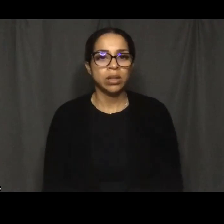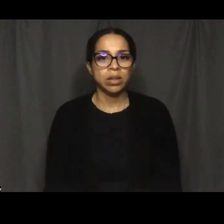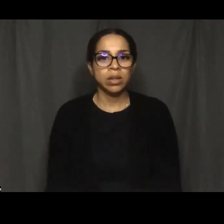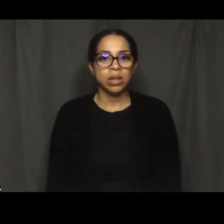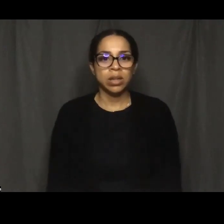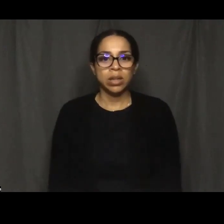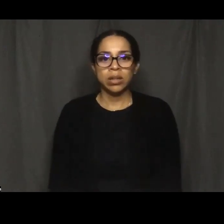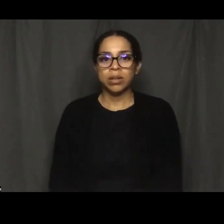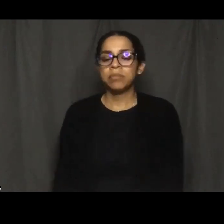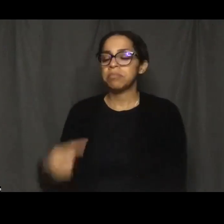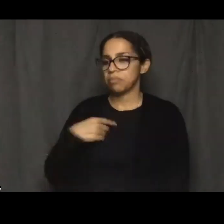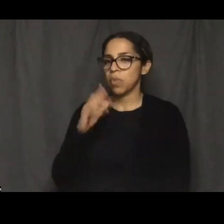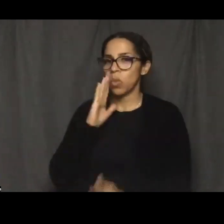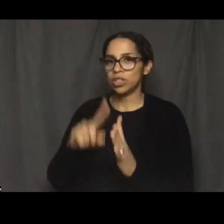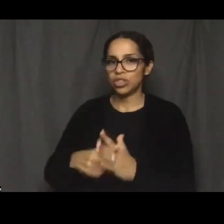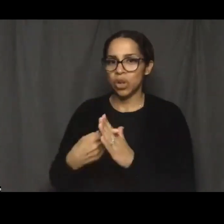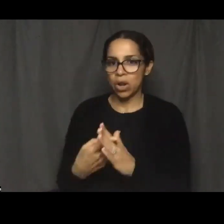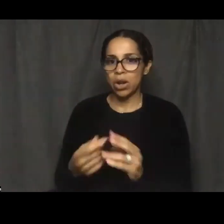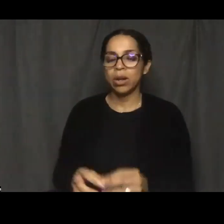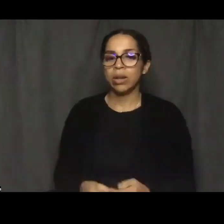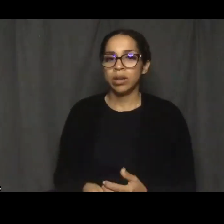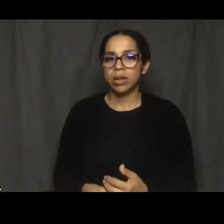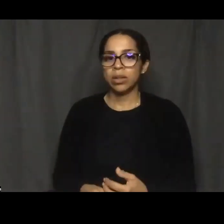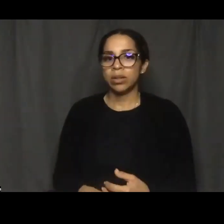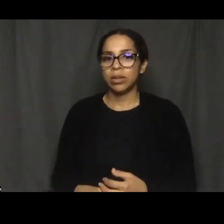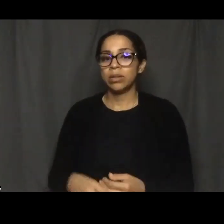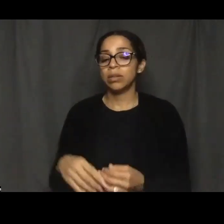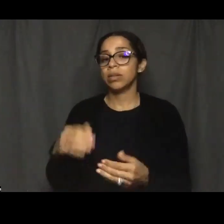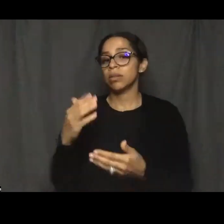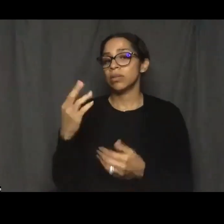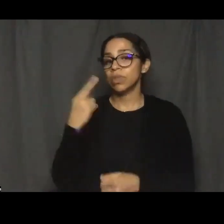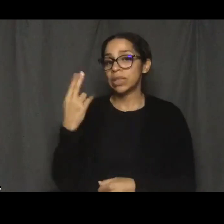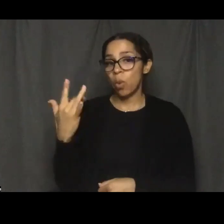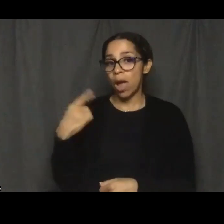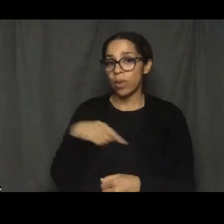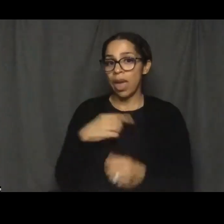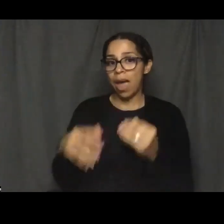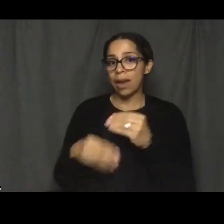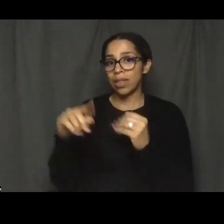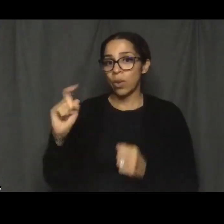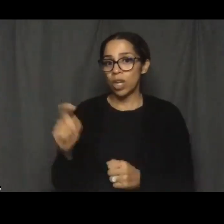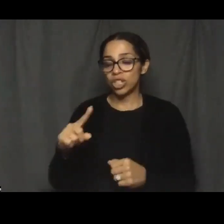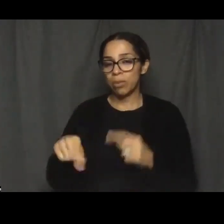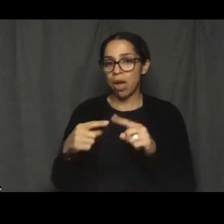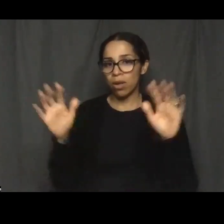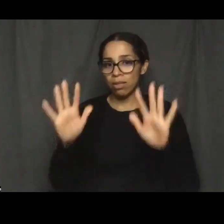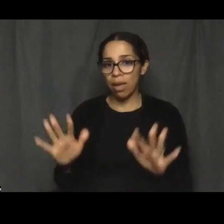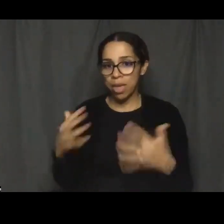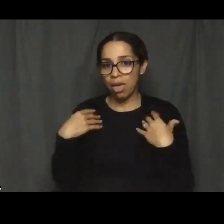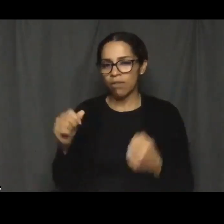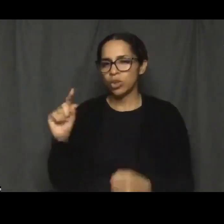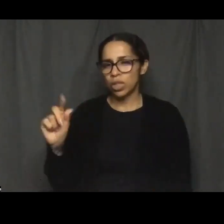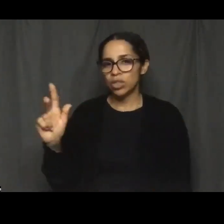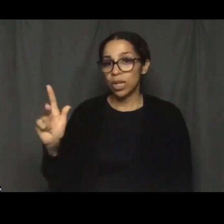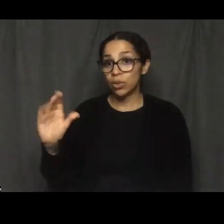I'll go first. I'll start it. Part of the reason why we added the question on climate and health in the 23 CHAS was really just